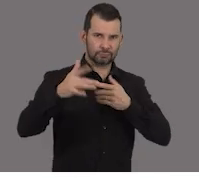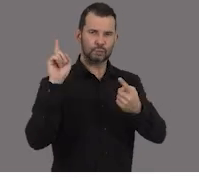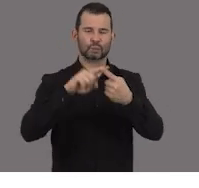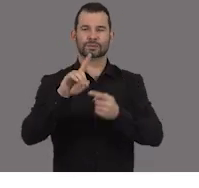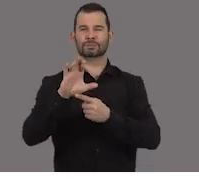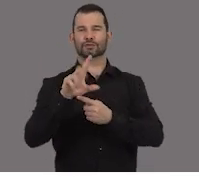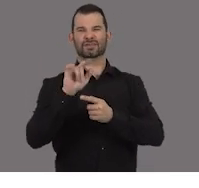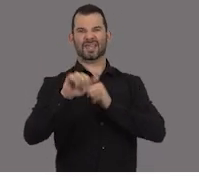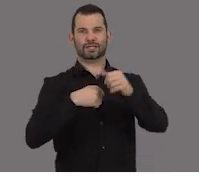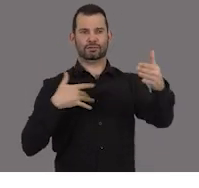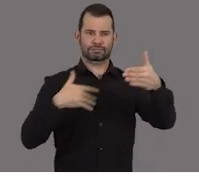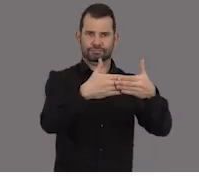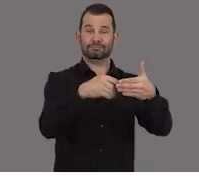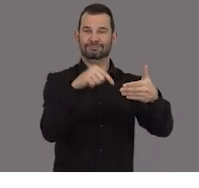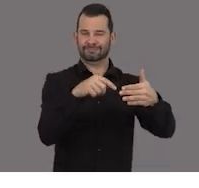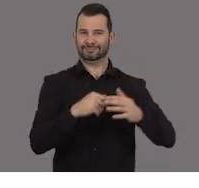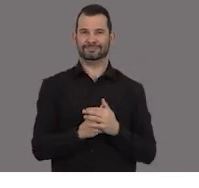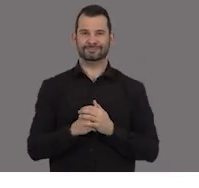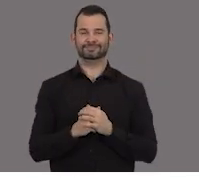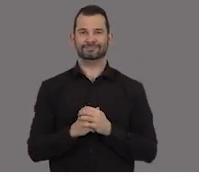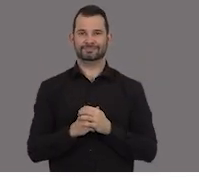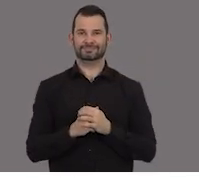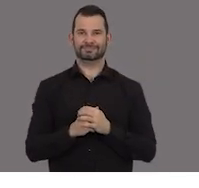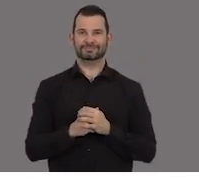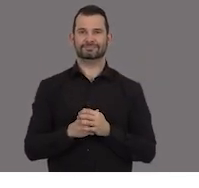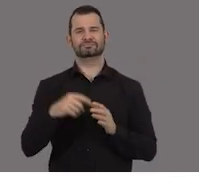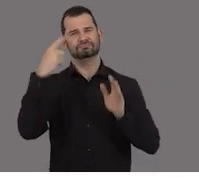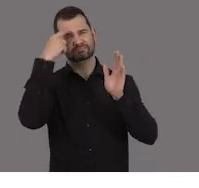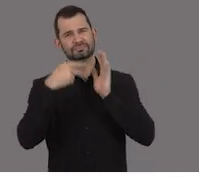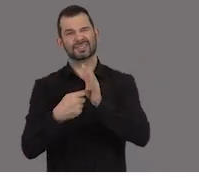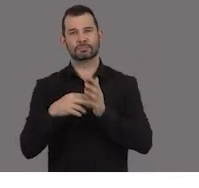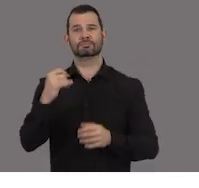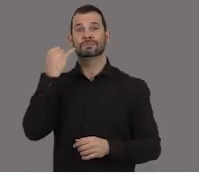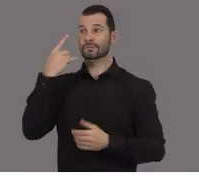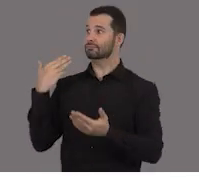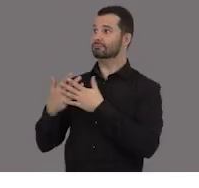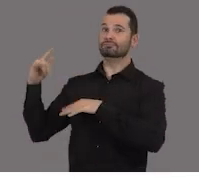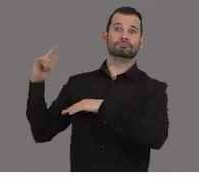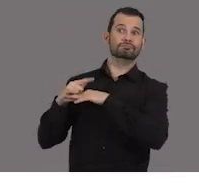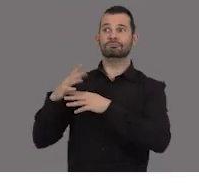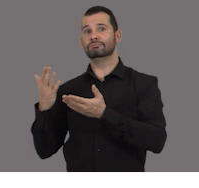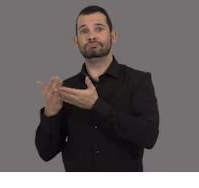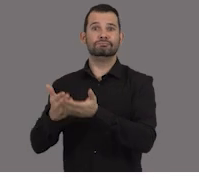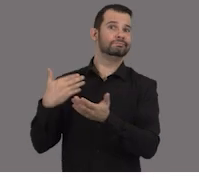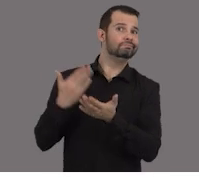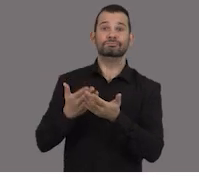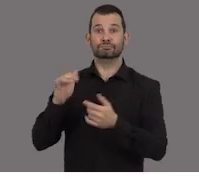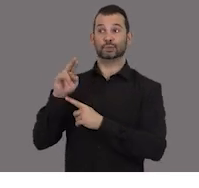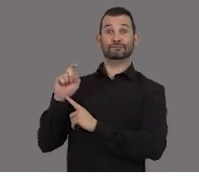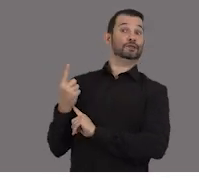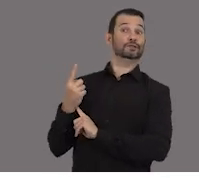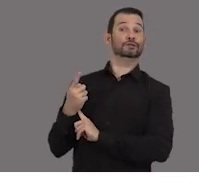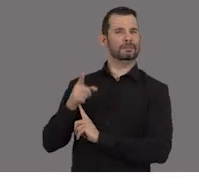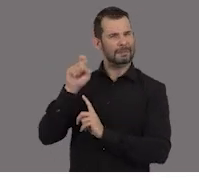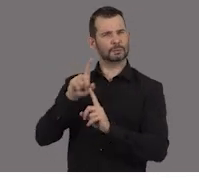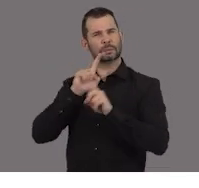from the date you entered Canada to December 31st of that year. For example, if you arrived on June